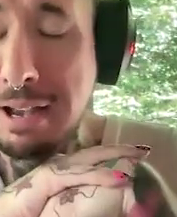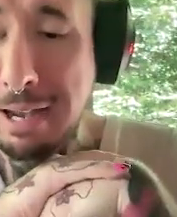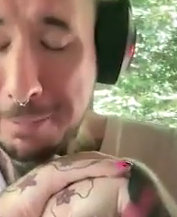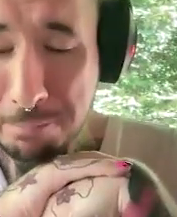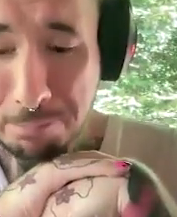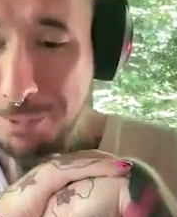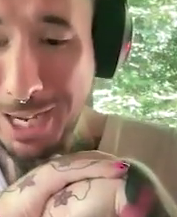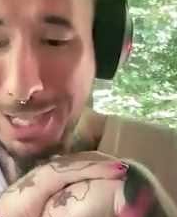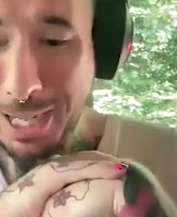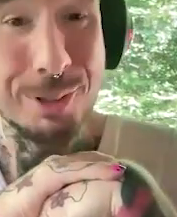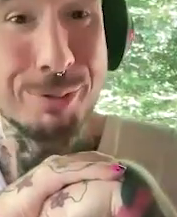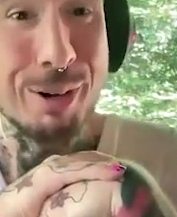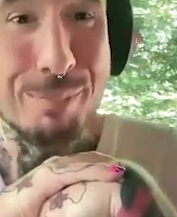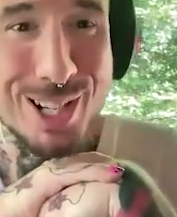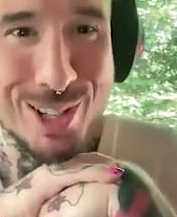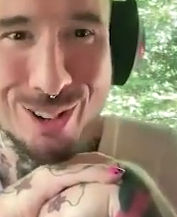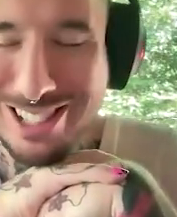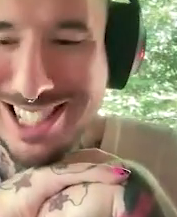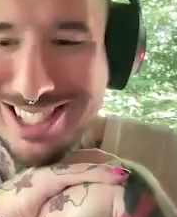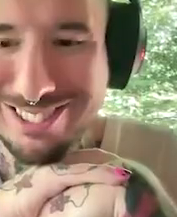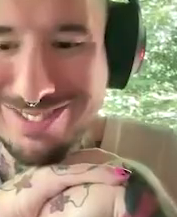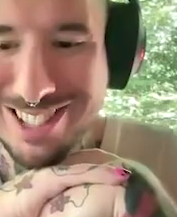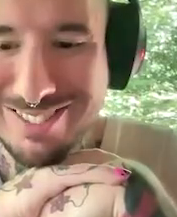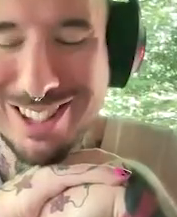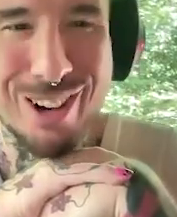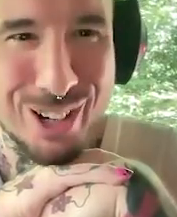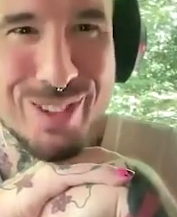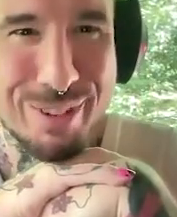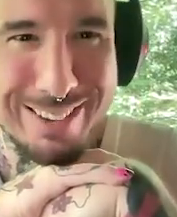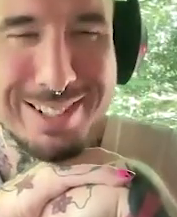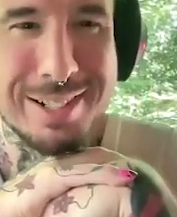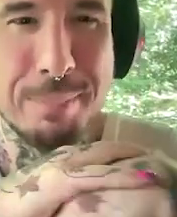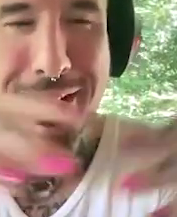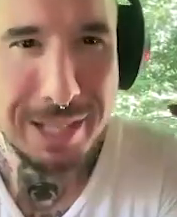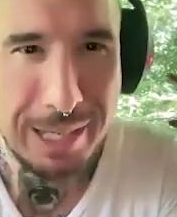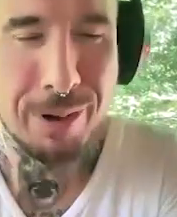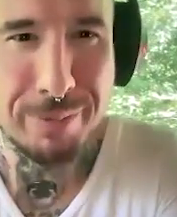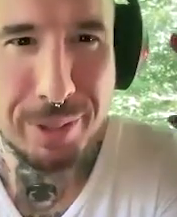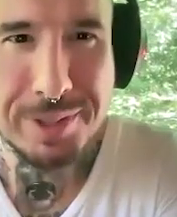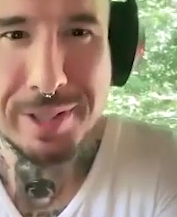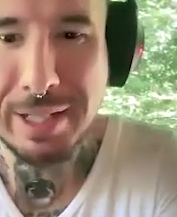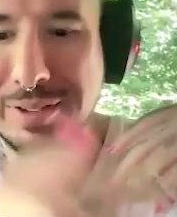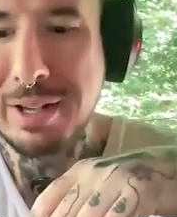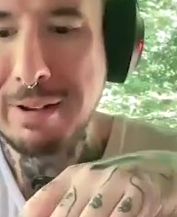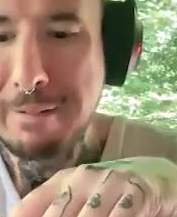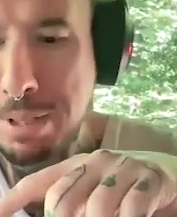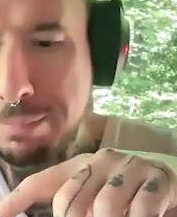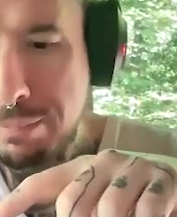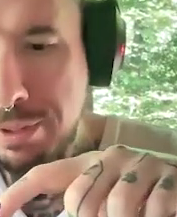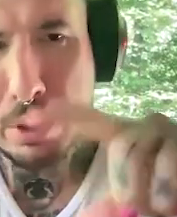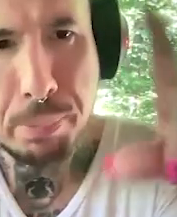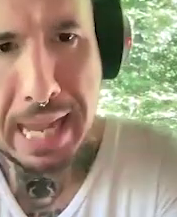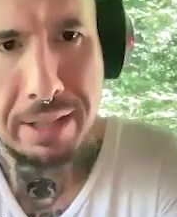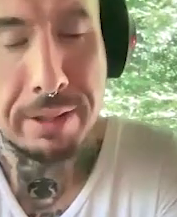journey. I still very much so deal with harm and violence and abandonment and all of those things.